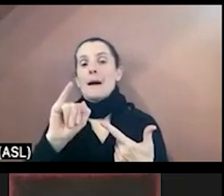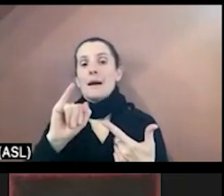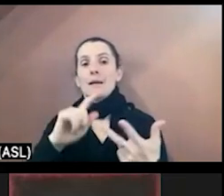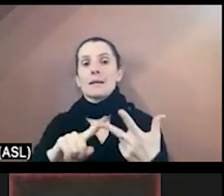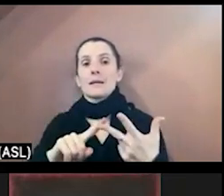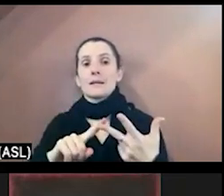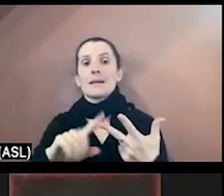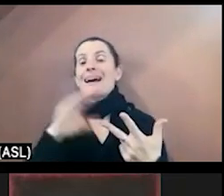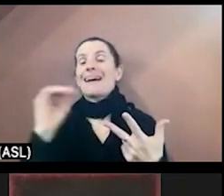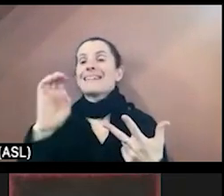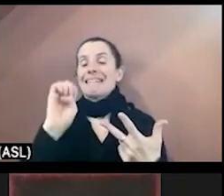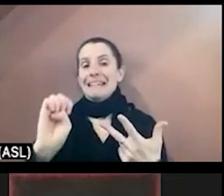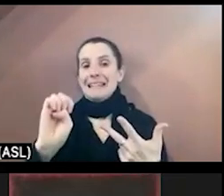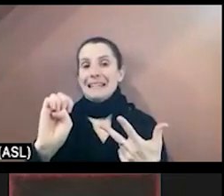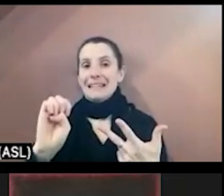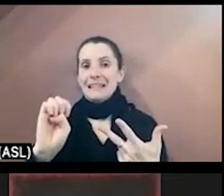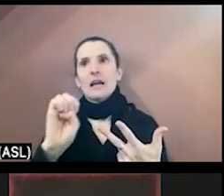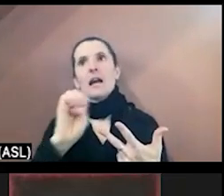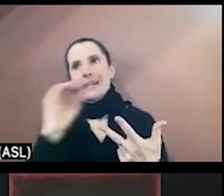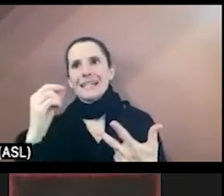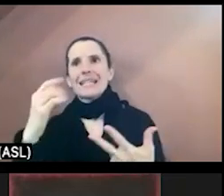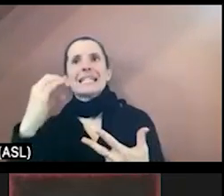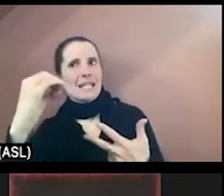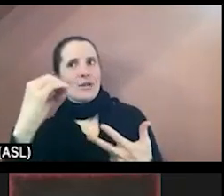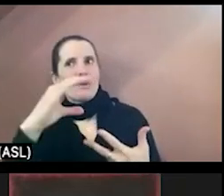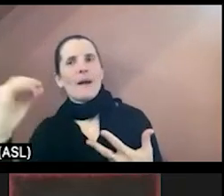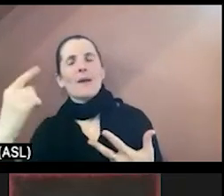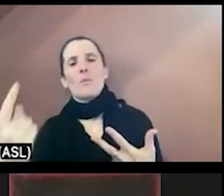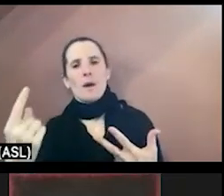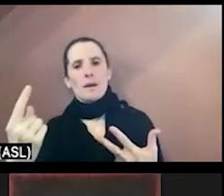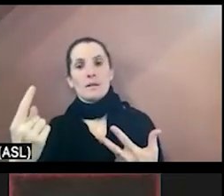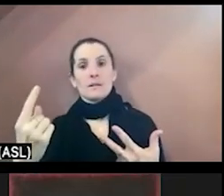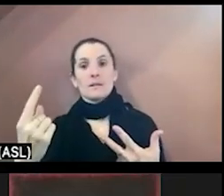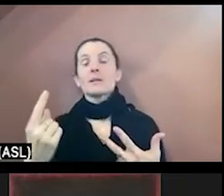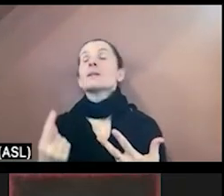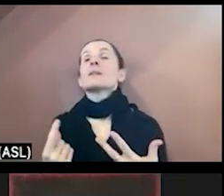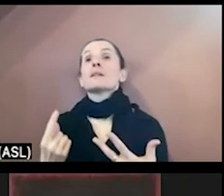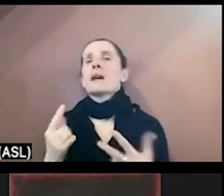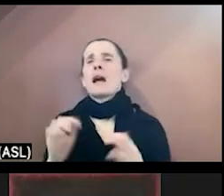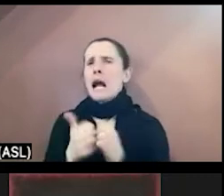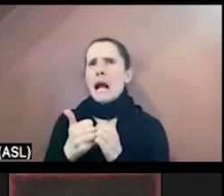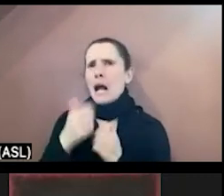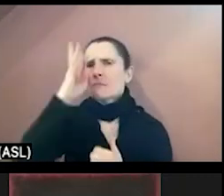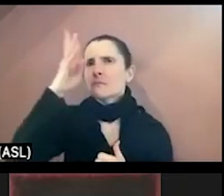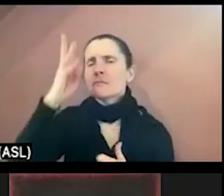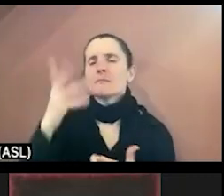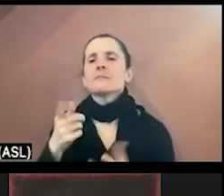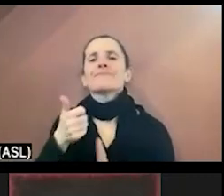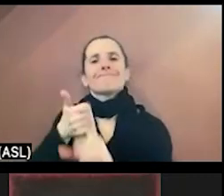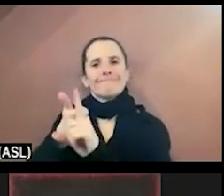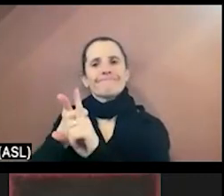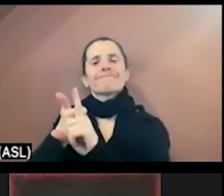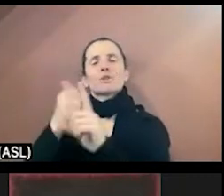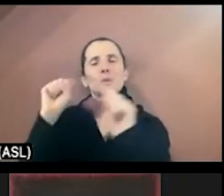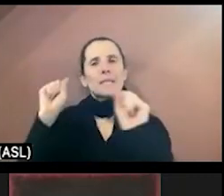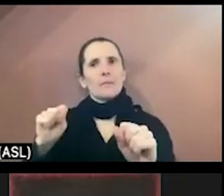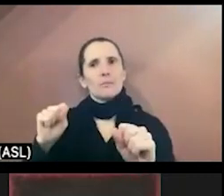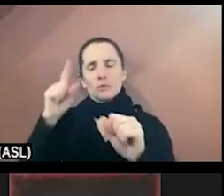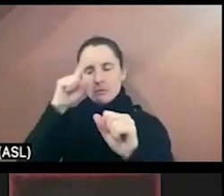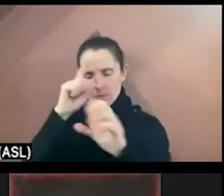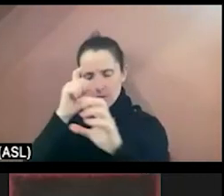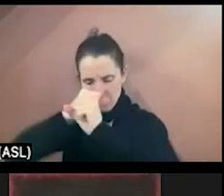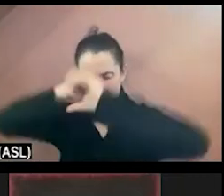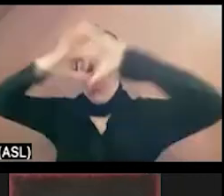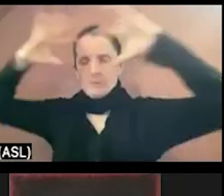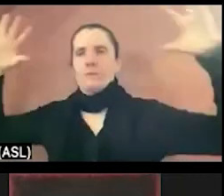computational mathematics. And this is thanks to the abstraction power of a blind person. Next slide.